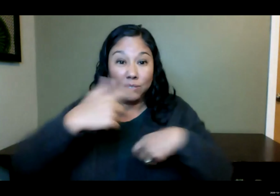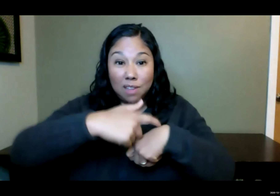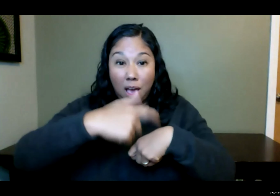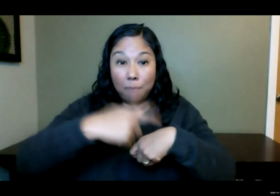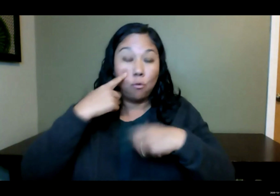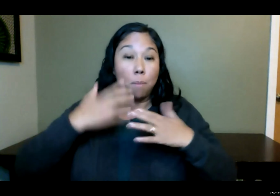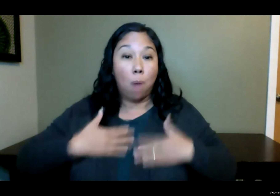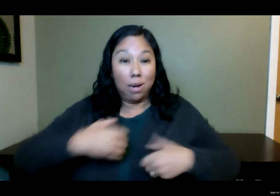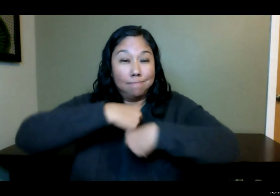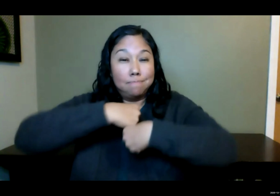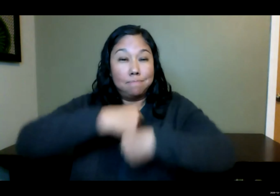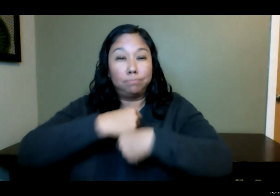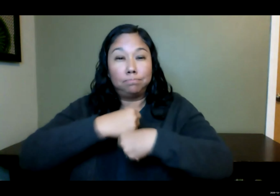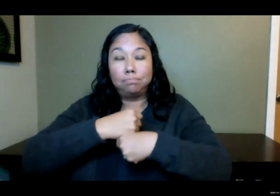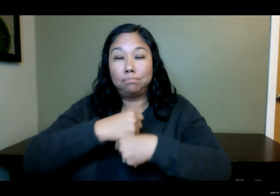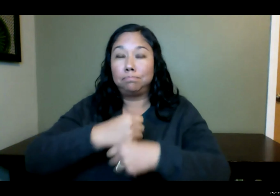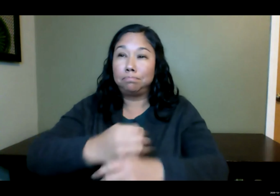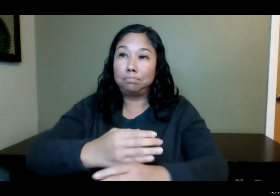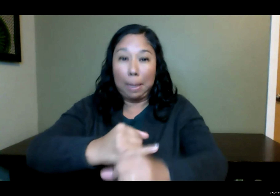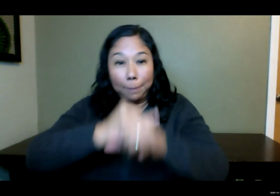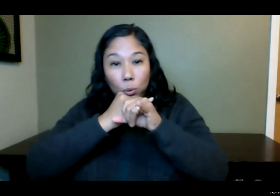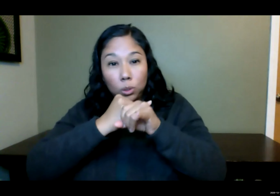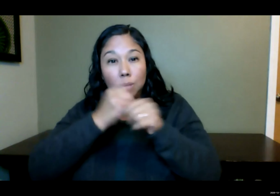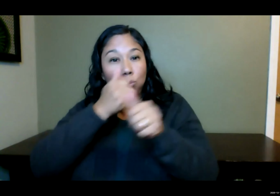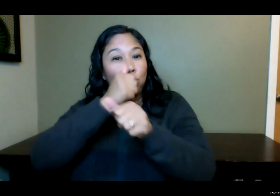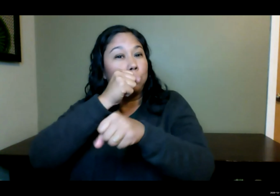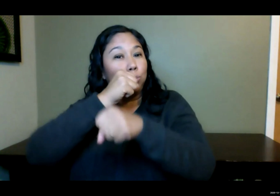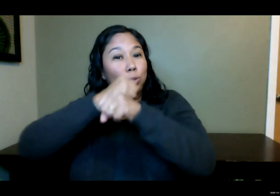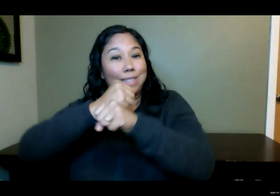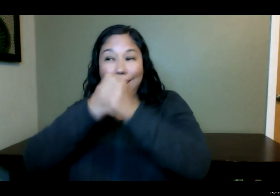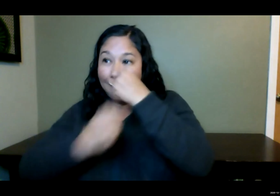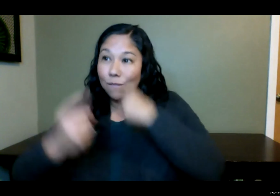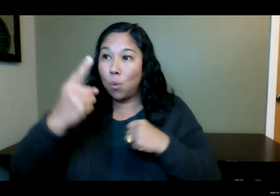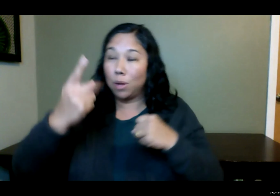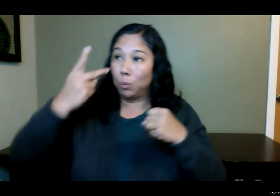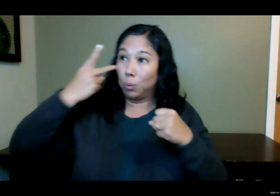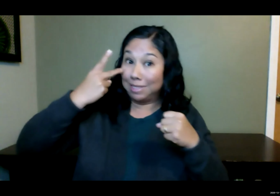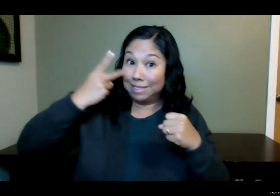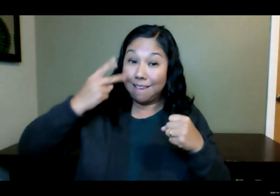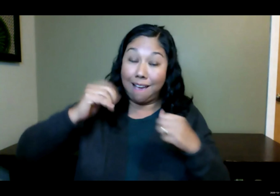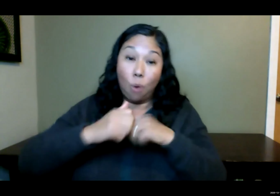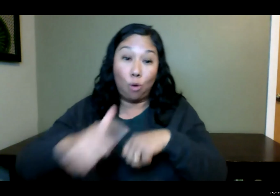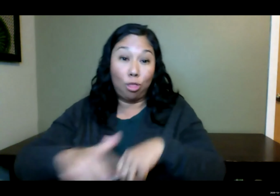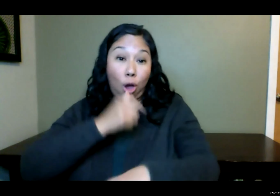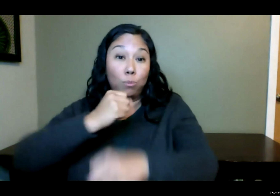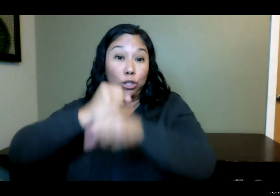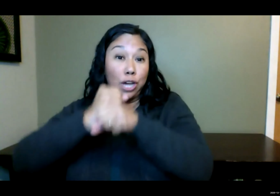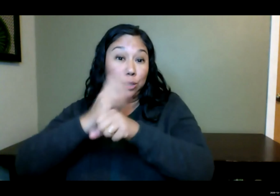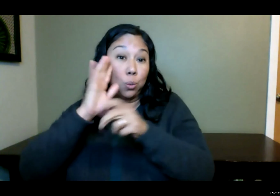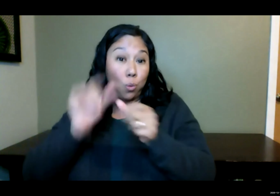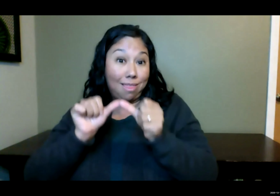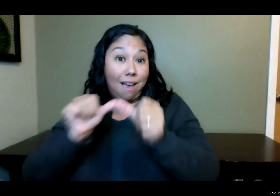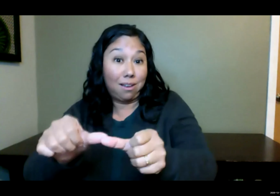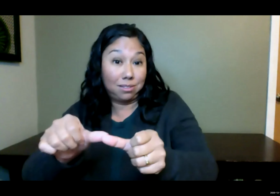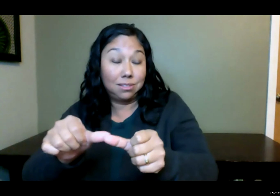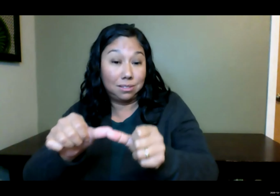to protect everyone. And we'll see how long the protection lasts. So, so yeah, we just